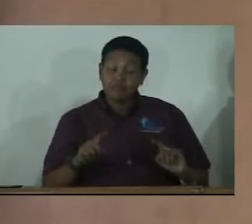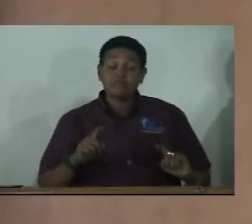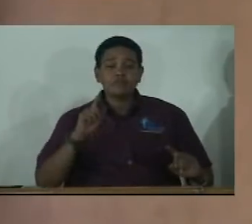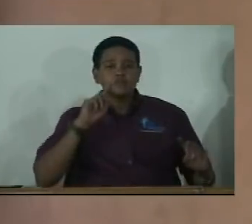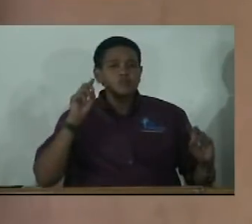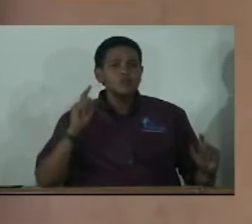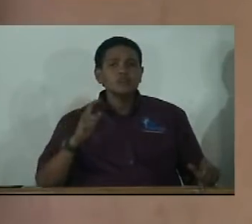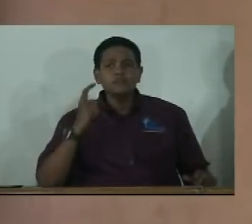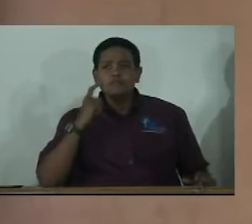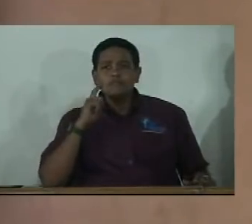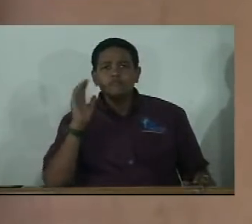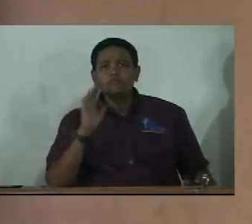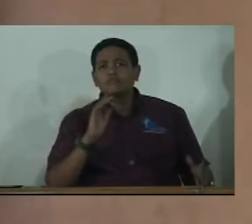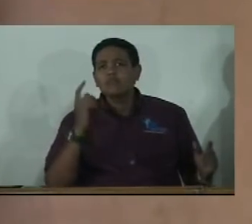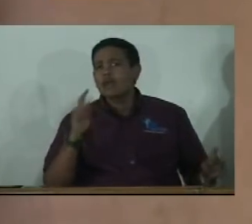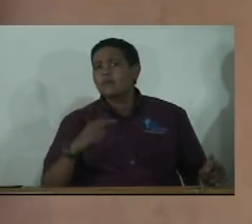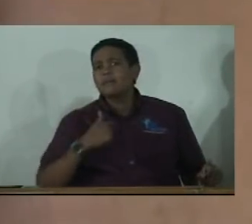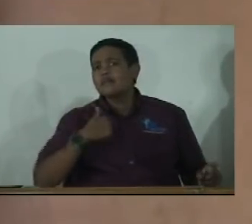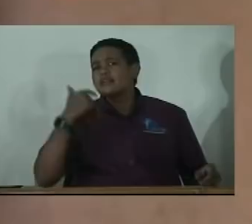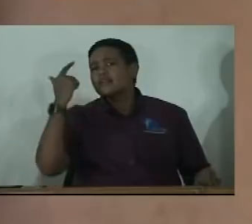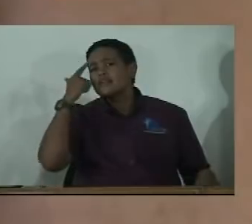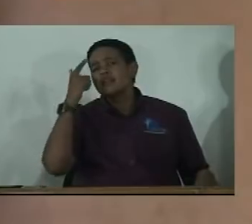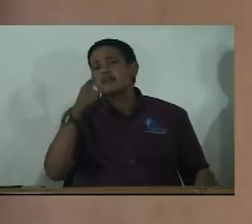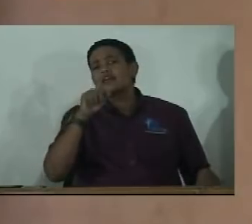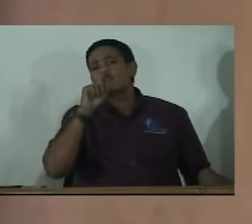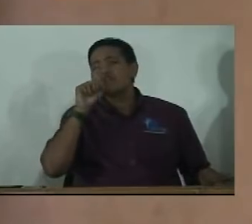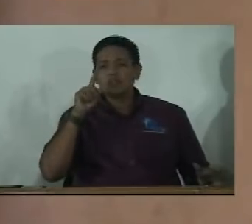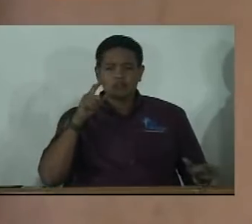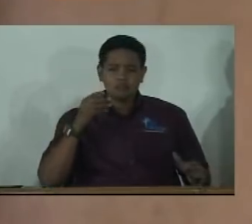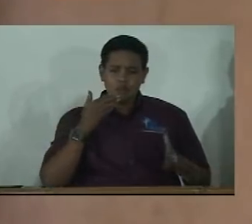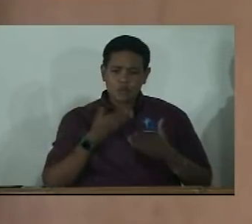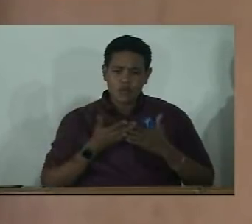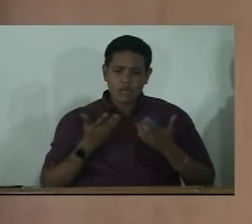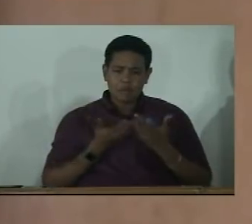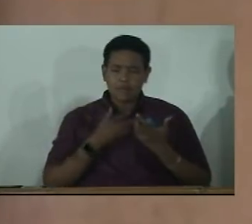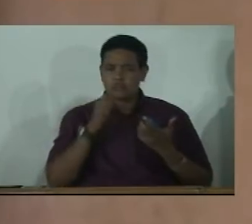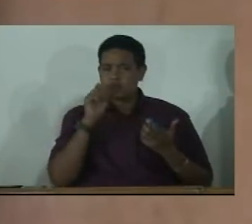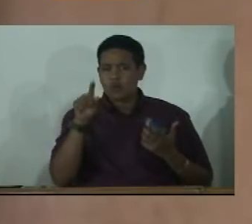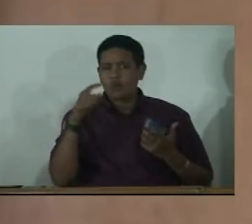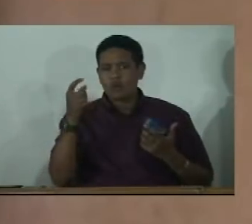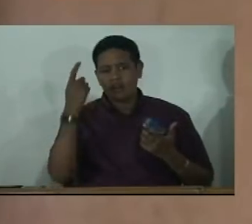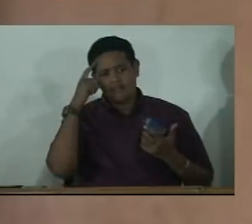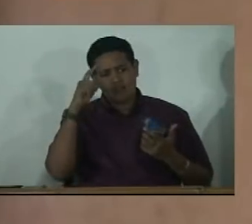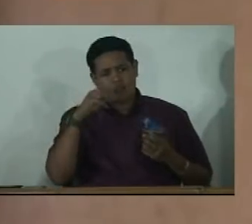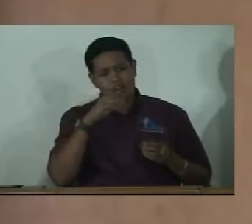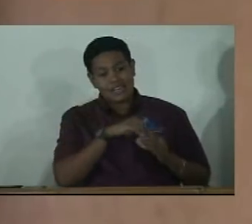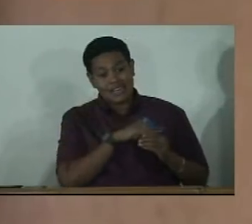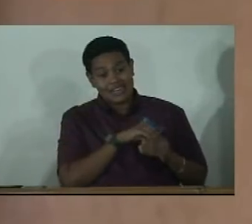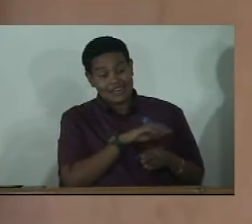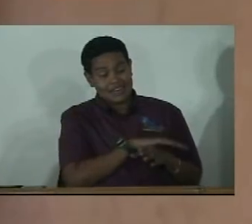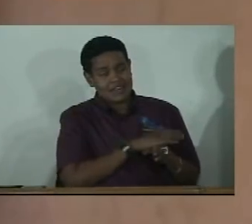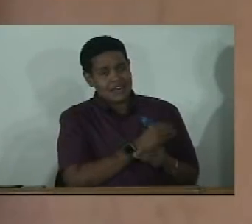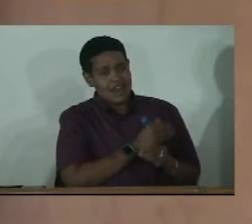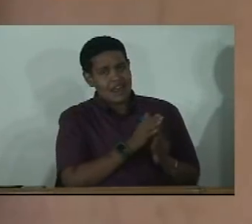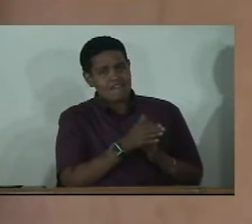quickly. And I think it bodes well, not just for the inland fisheries,